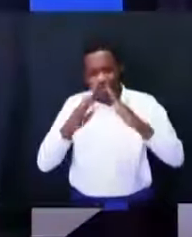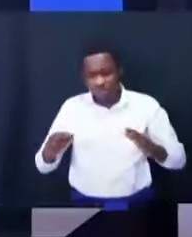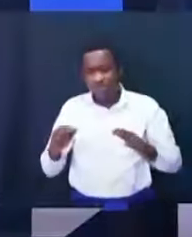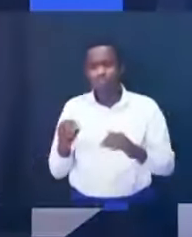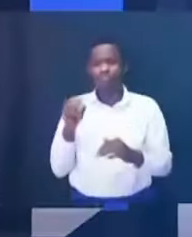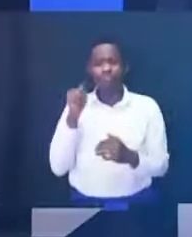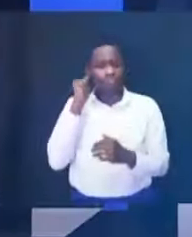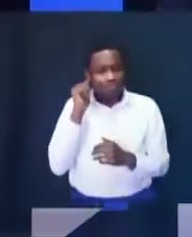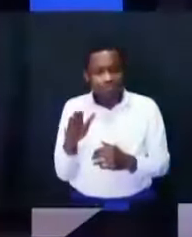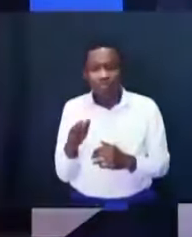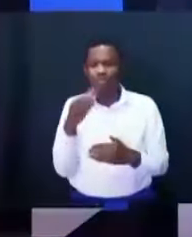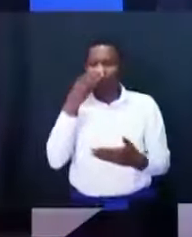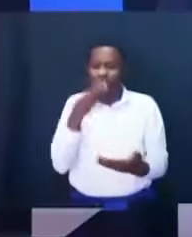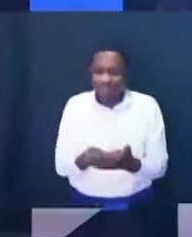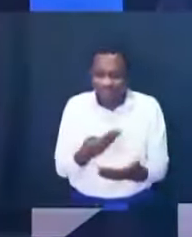the